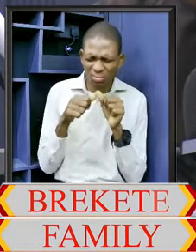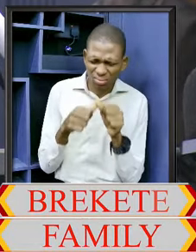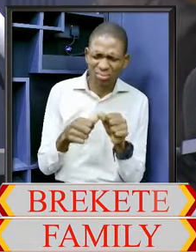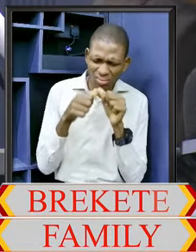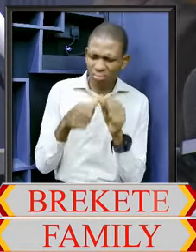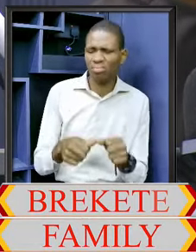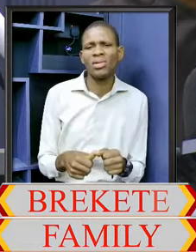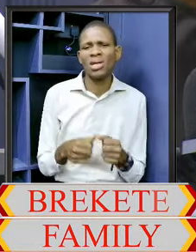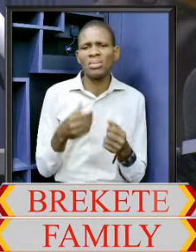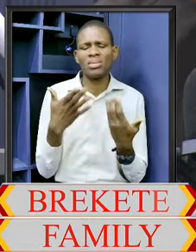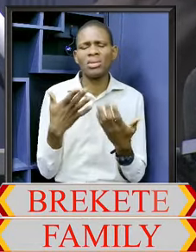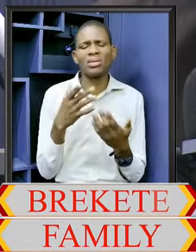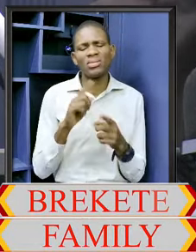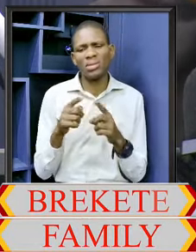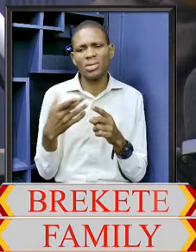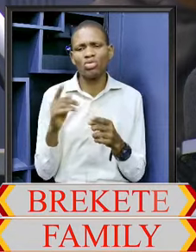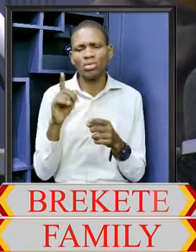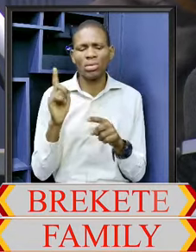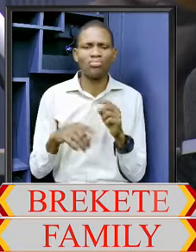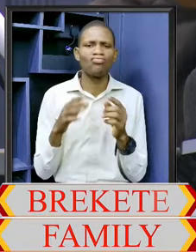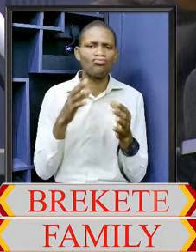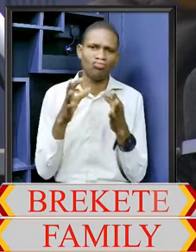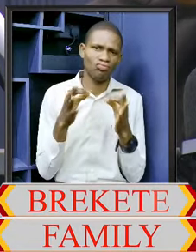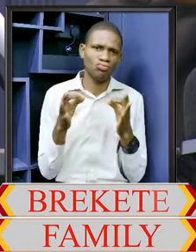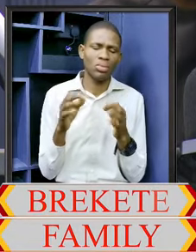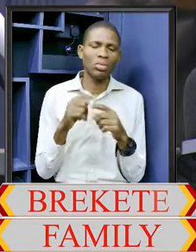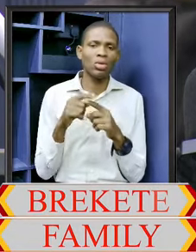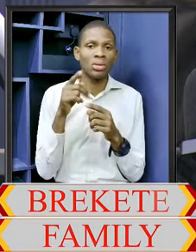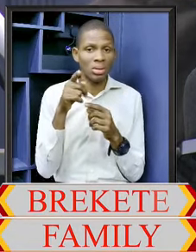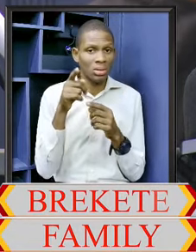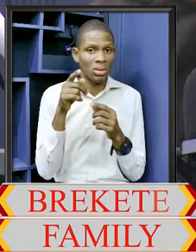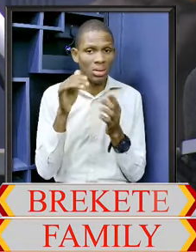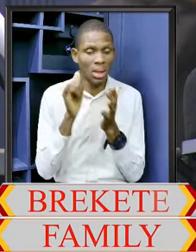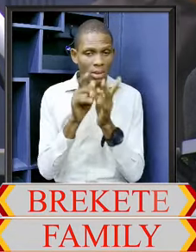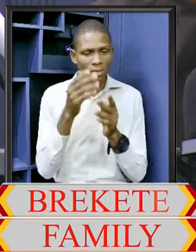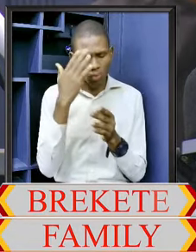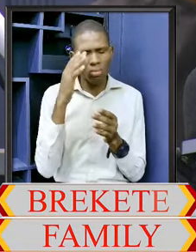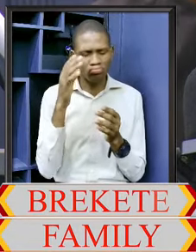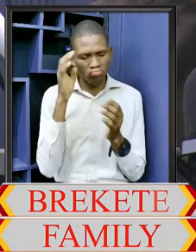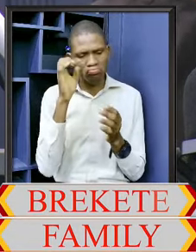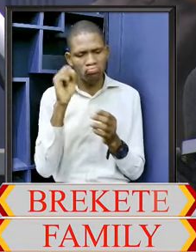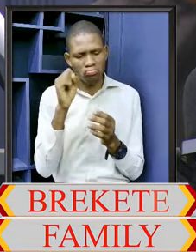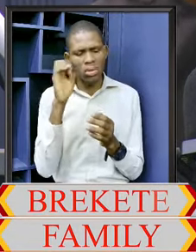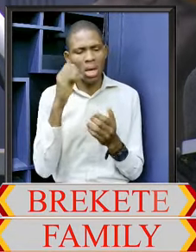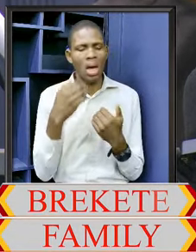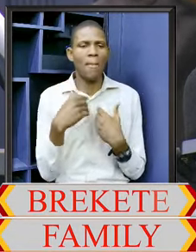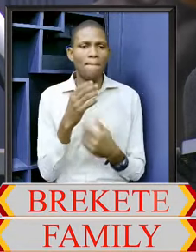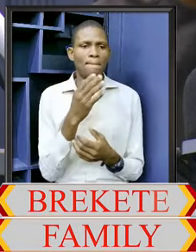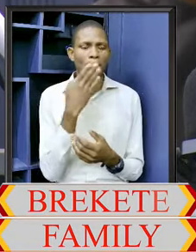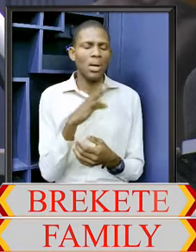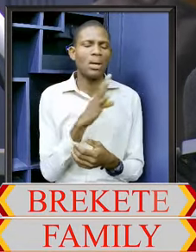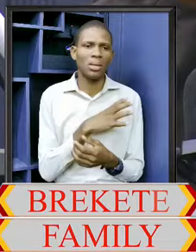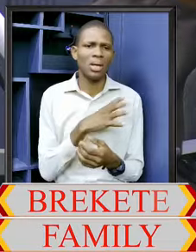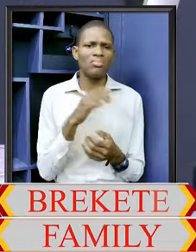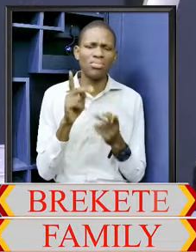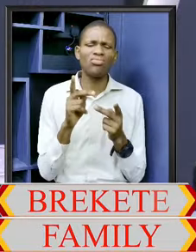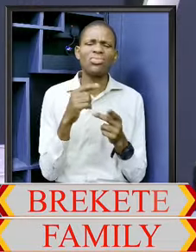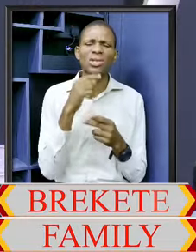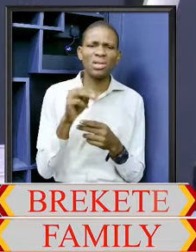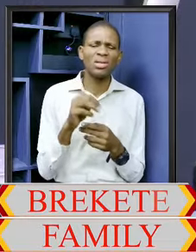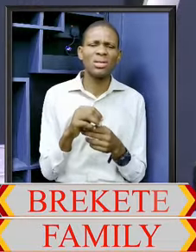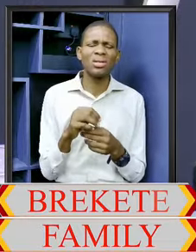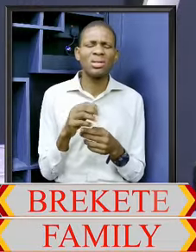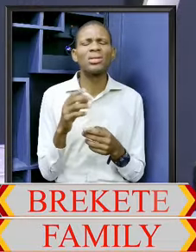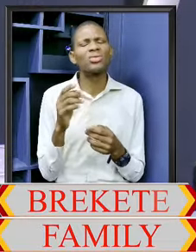fit. Mention or explain now, but the person true no say he get bad character, and people don't they tell him, they don't they see, say